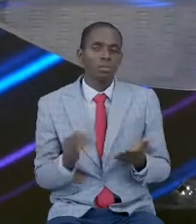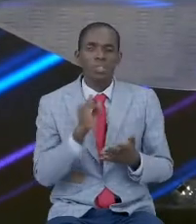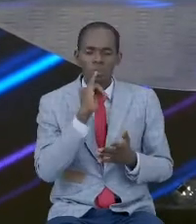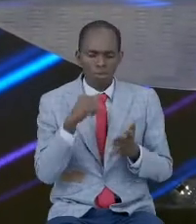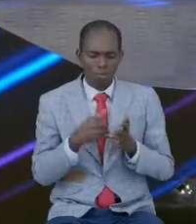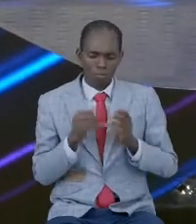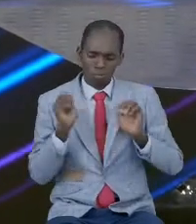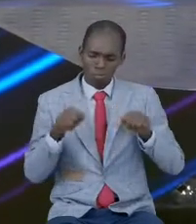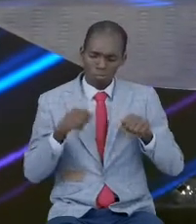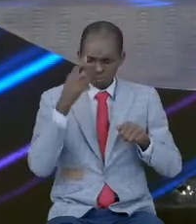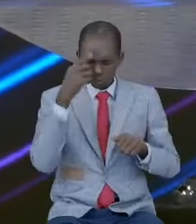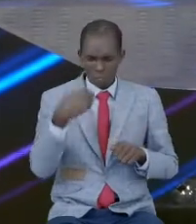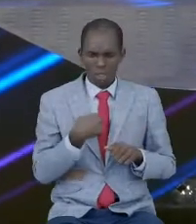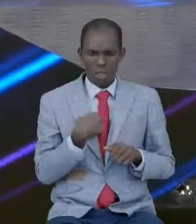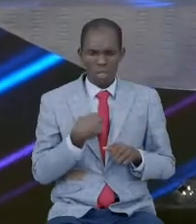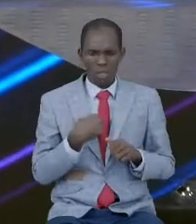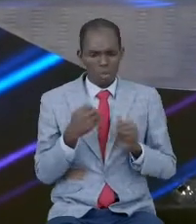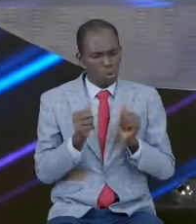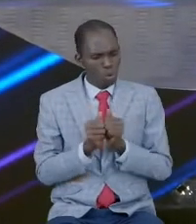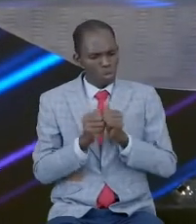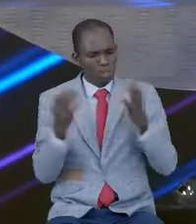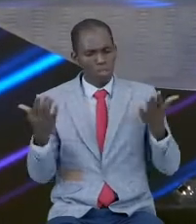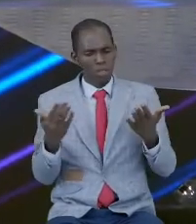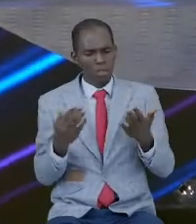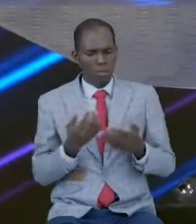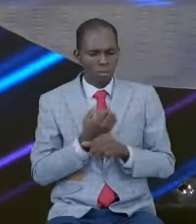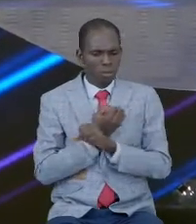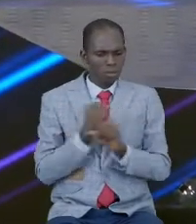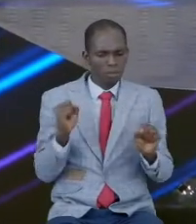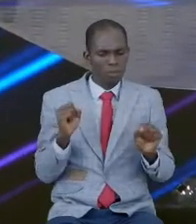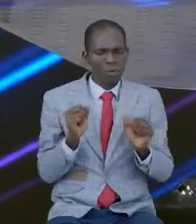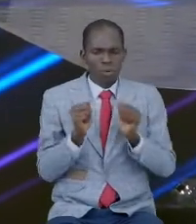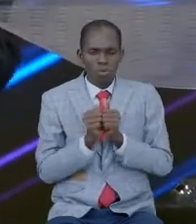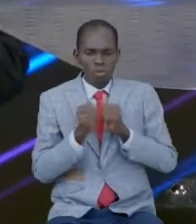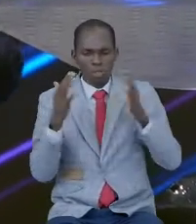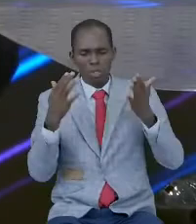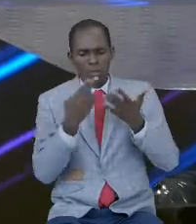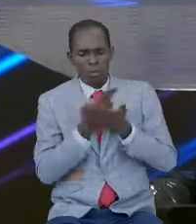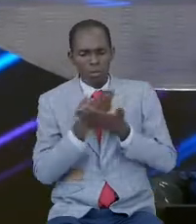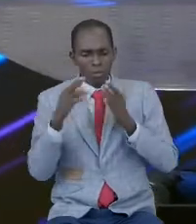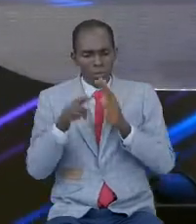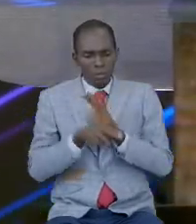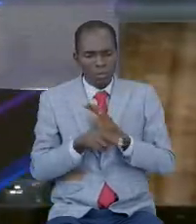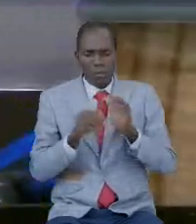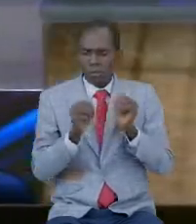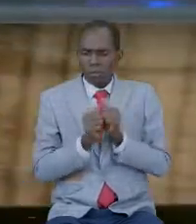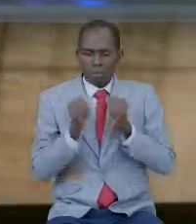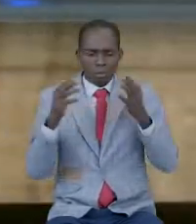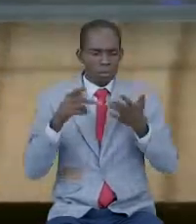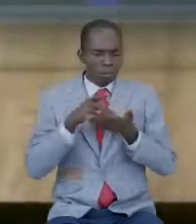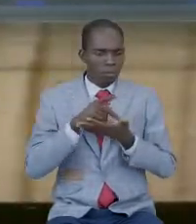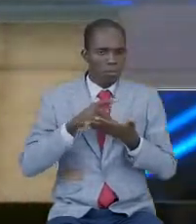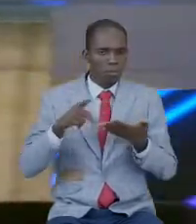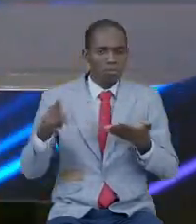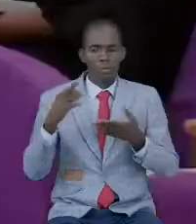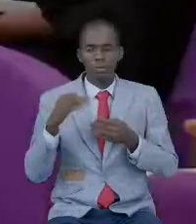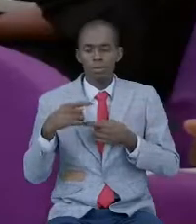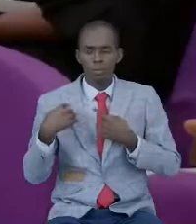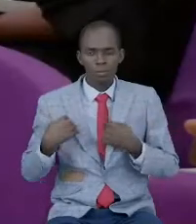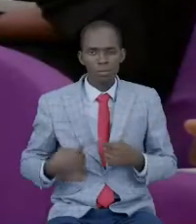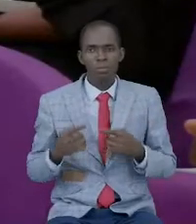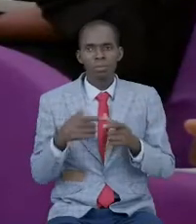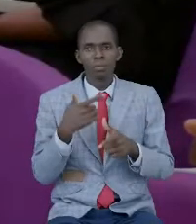me, without salvation, without holiness, without purity of heart, and then